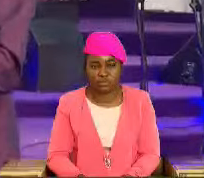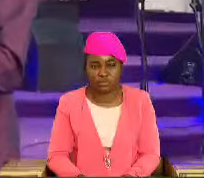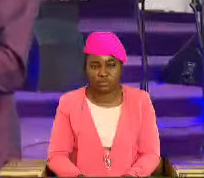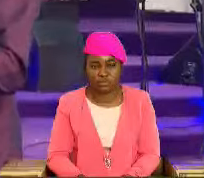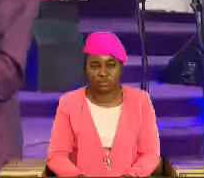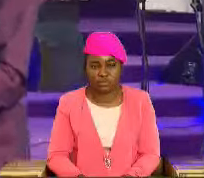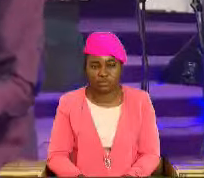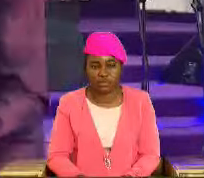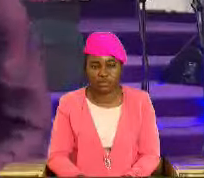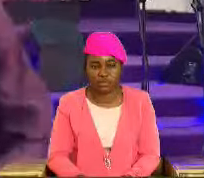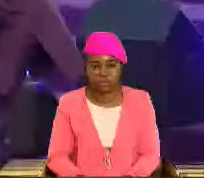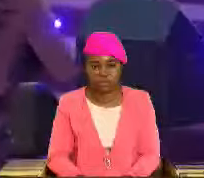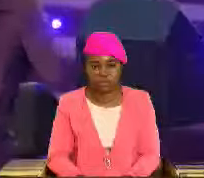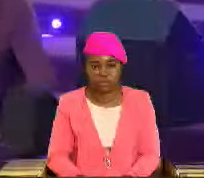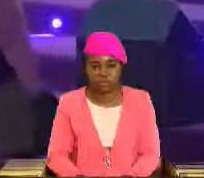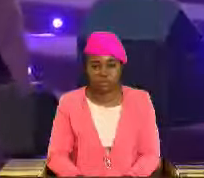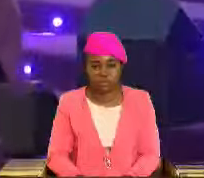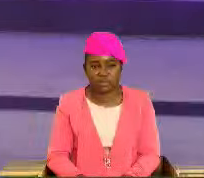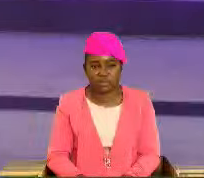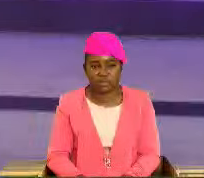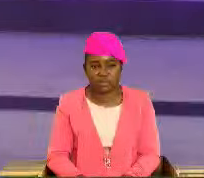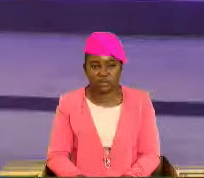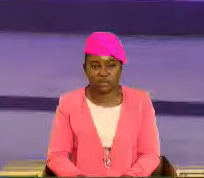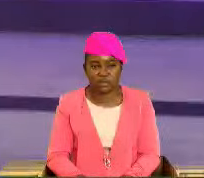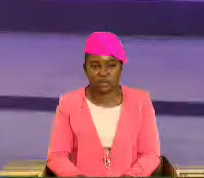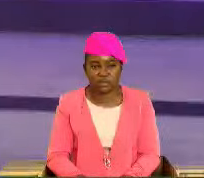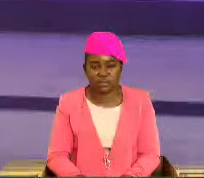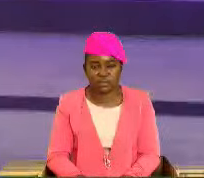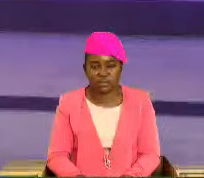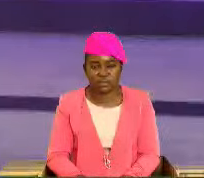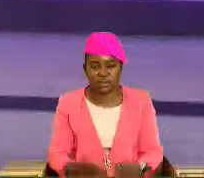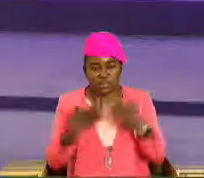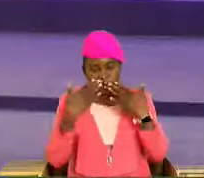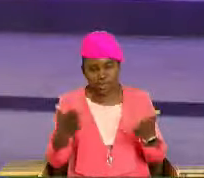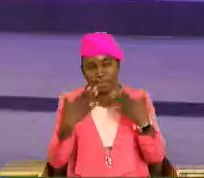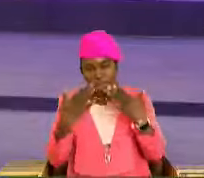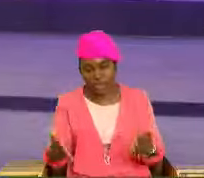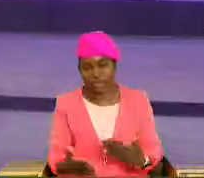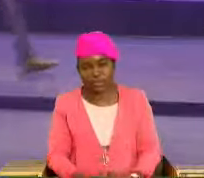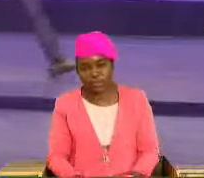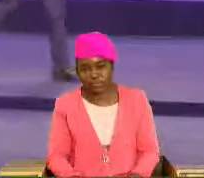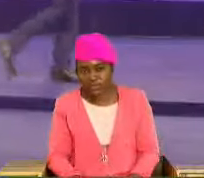up thank you very much thank you sir thank you